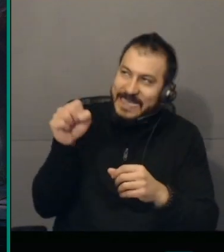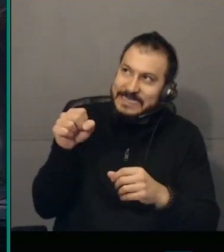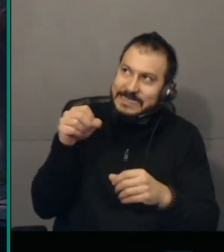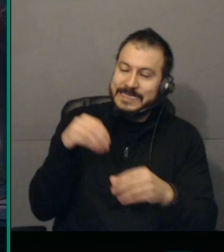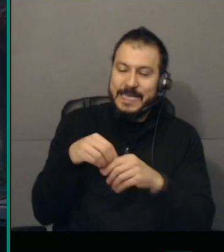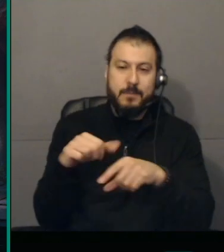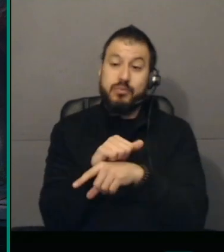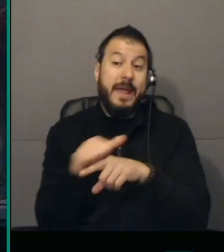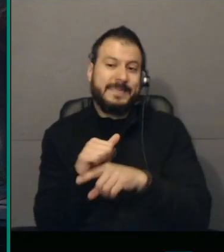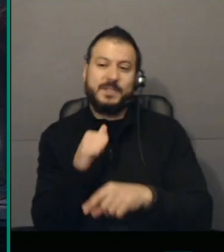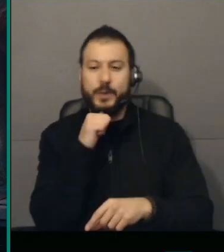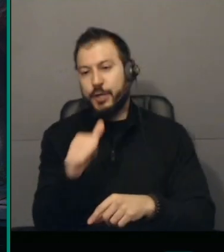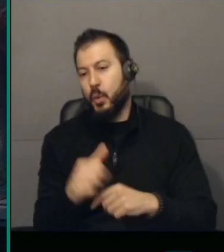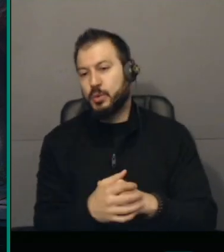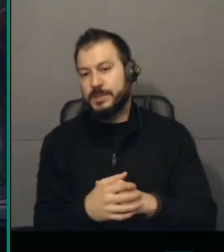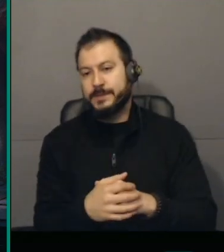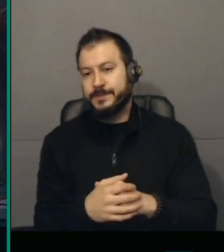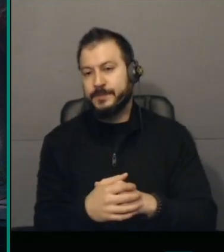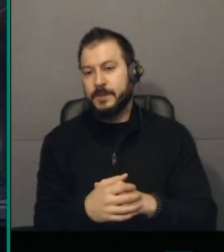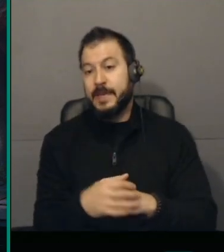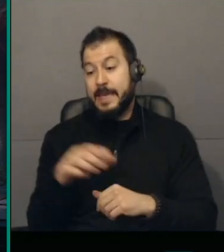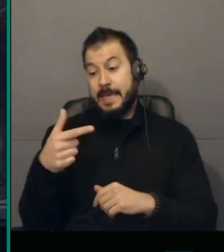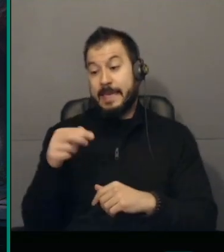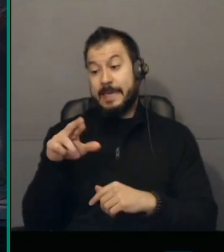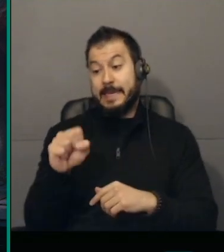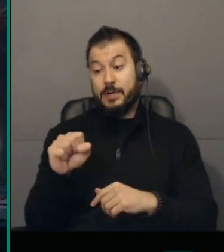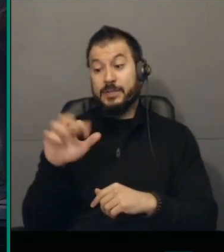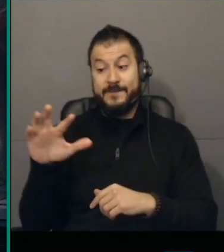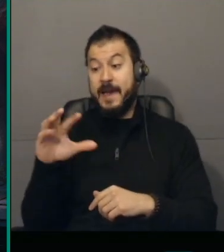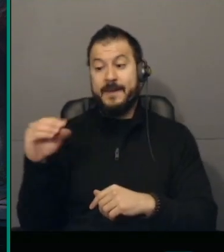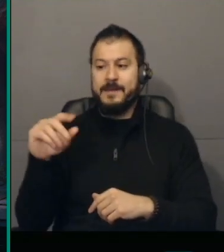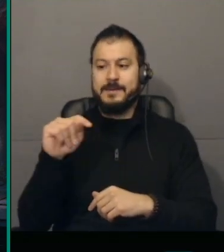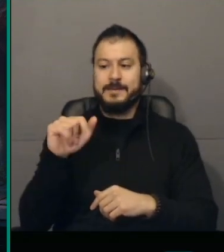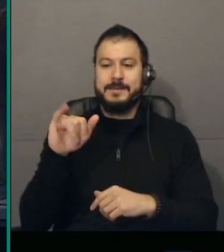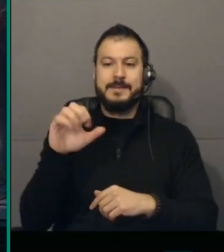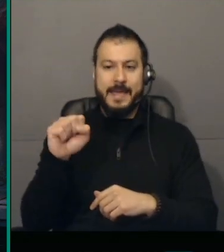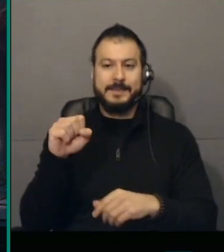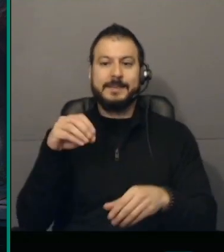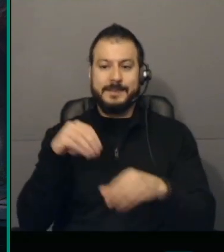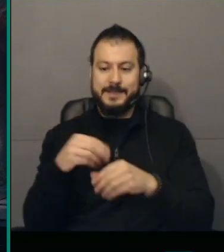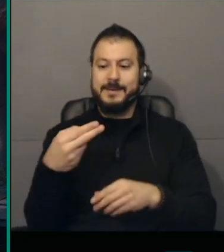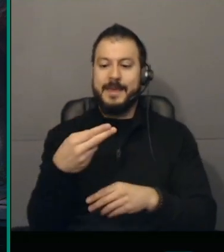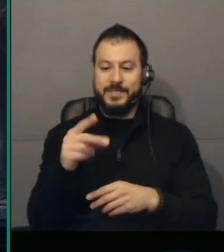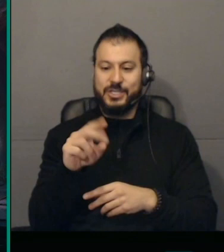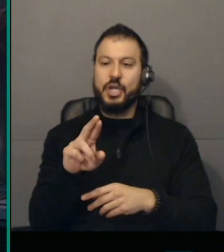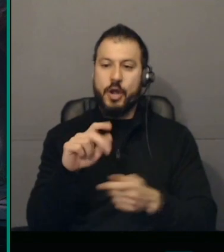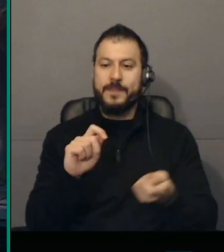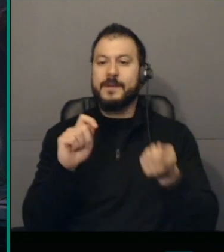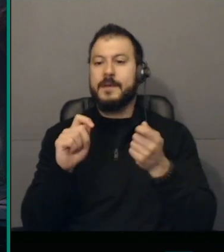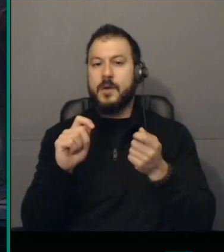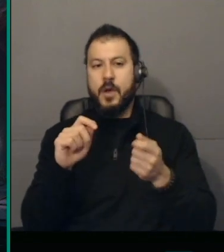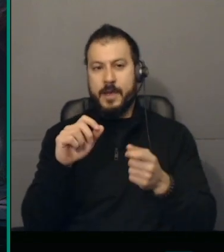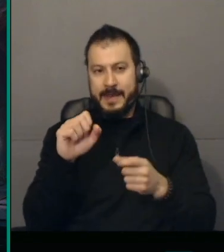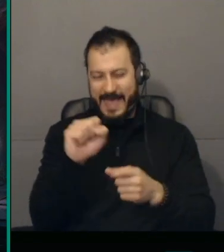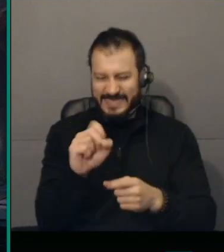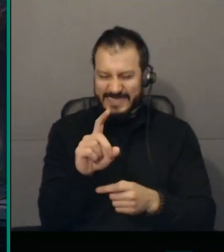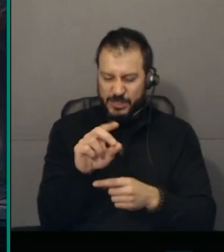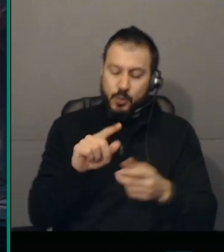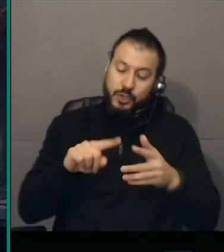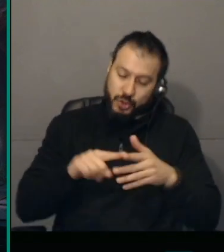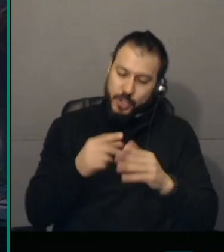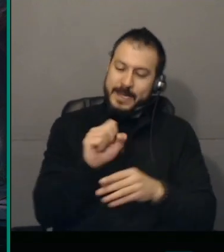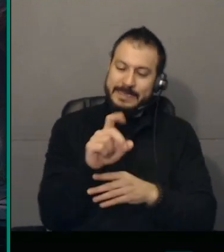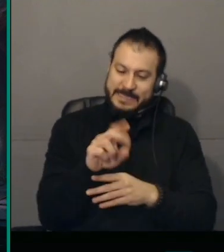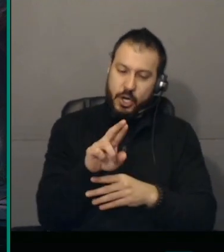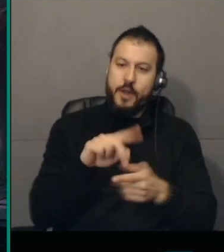In practice, we don't. So Gears 5 and Tactics were both authored in SDR, and then we convert to HDR in a final post-processing